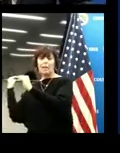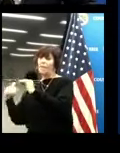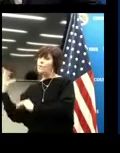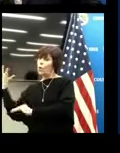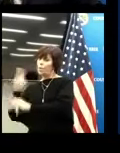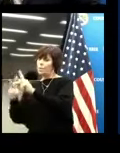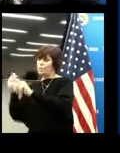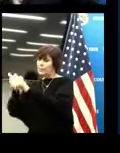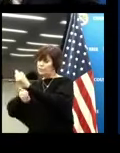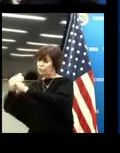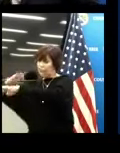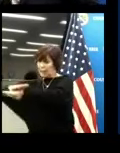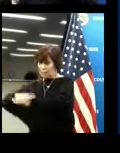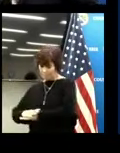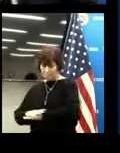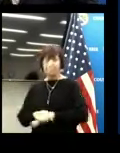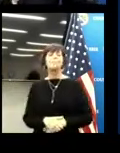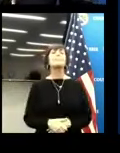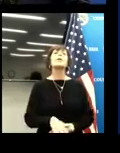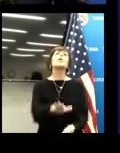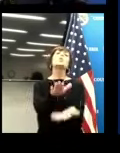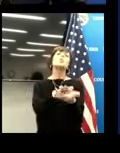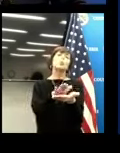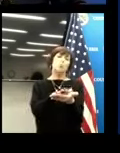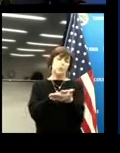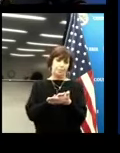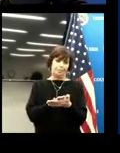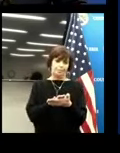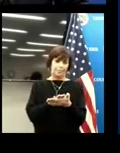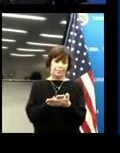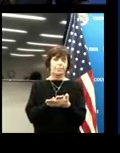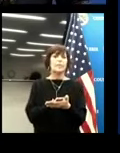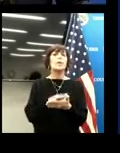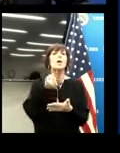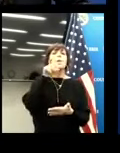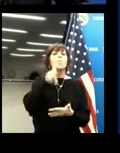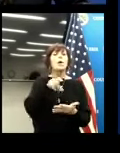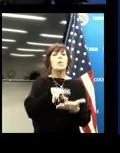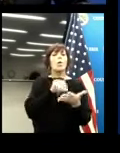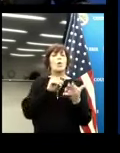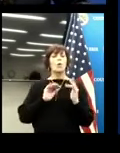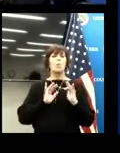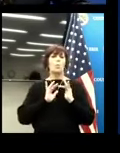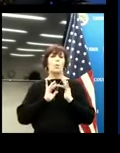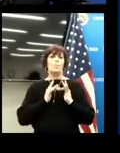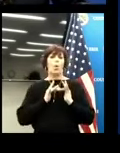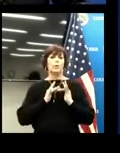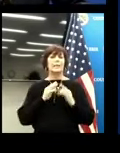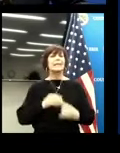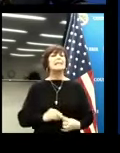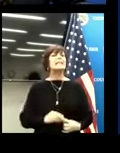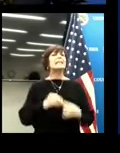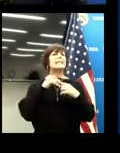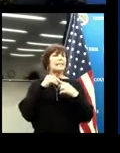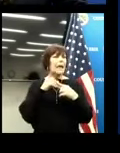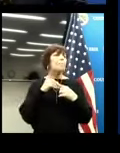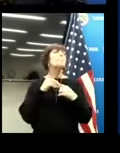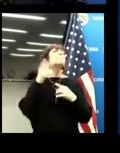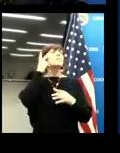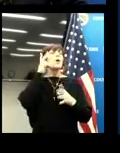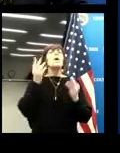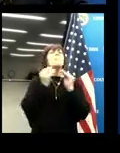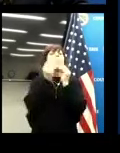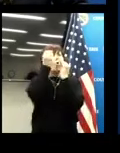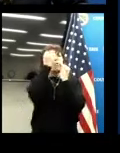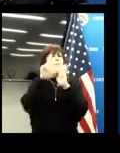table. And then schools, the schools are to be remote except they can test out. And there'll be more information that is going